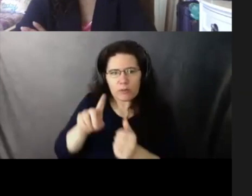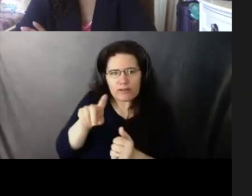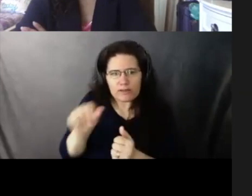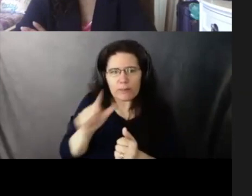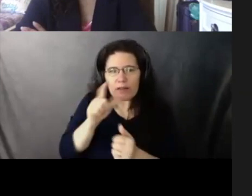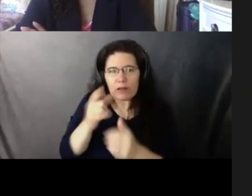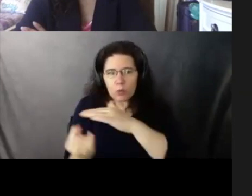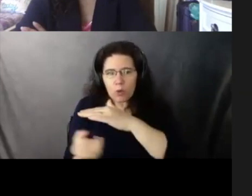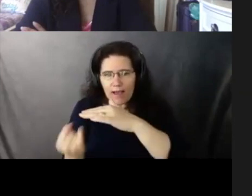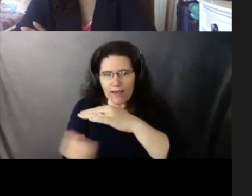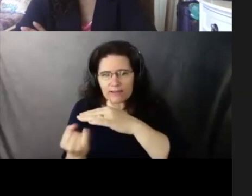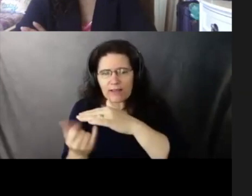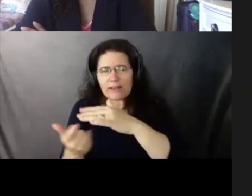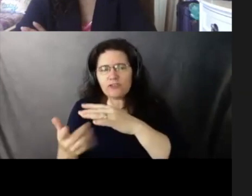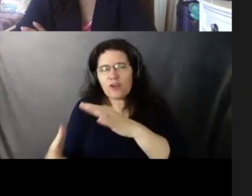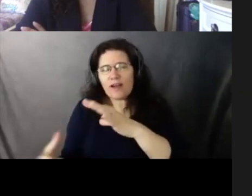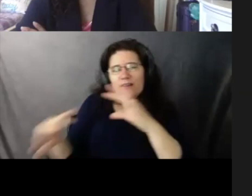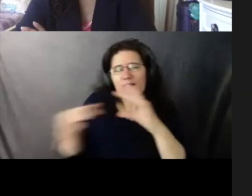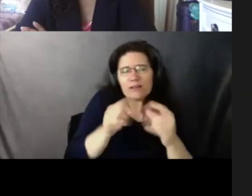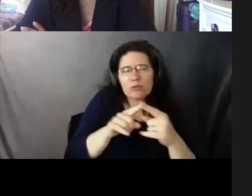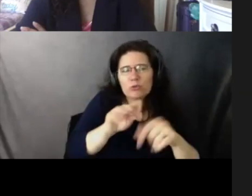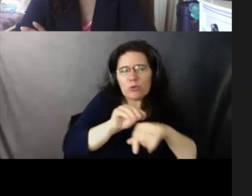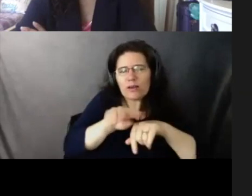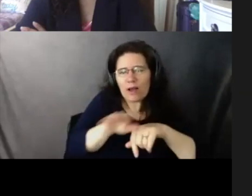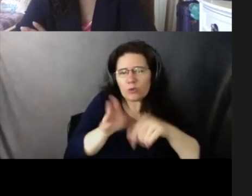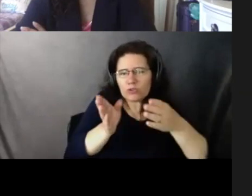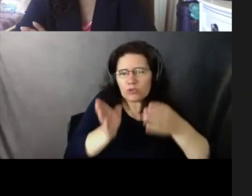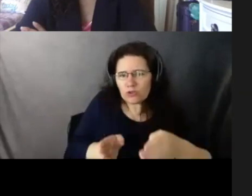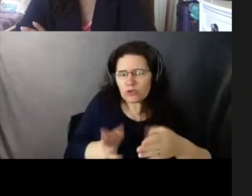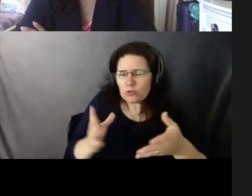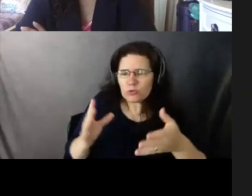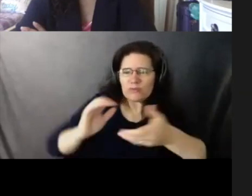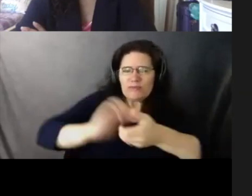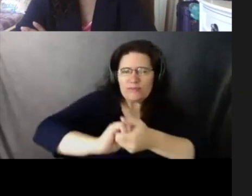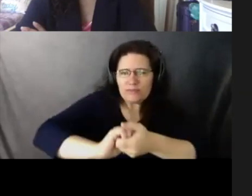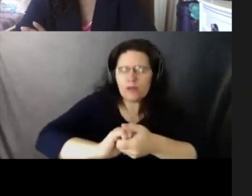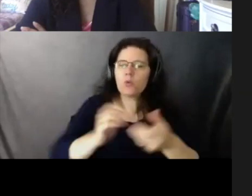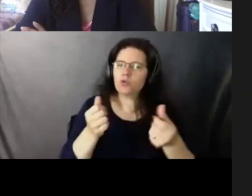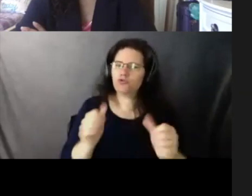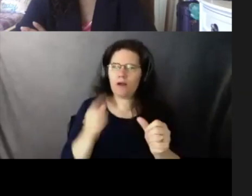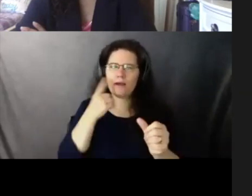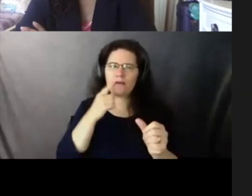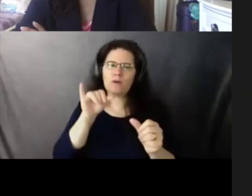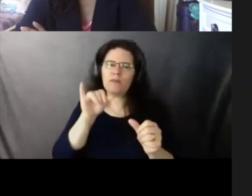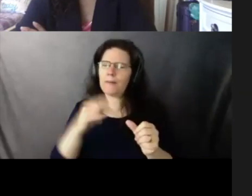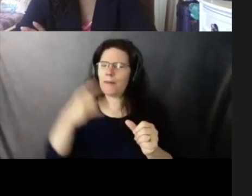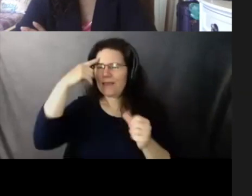disabilities to consulate them. So which is I guess this is the huge thing they're troubling.